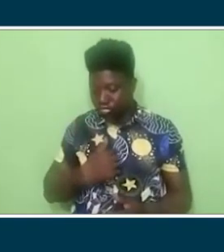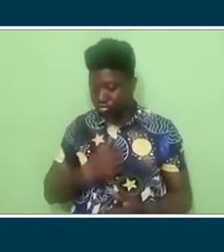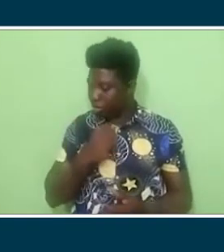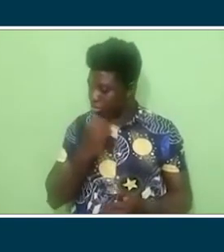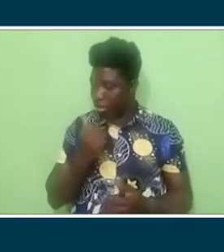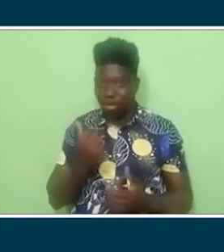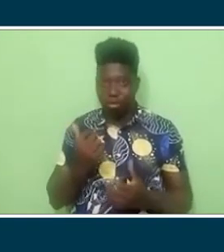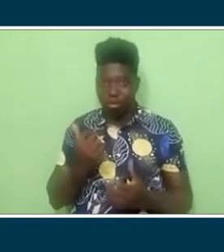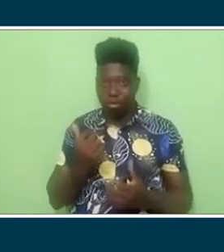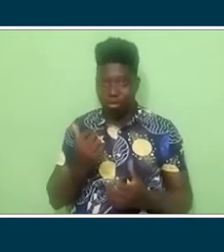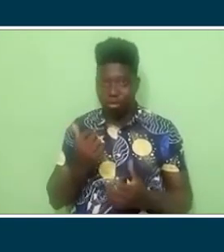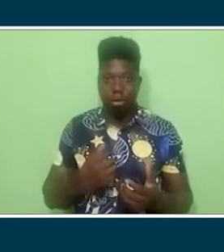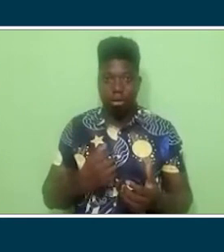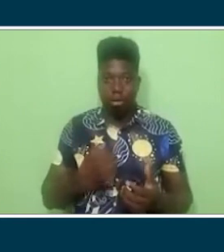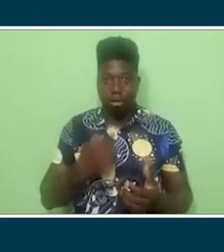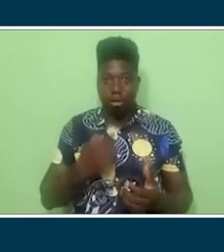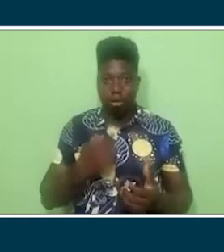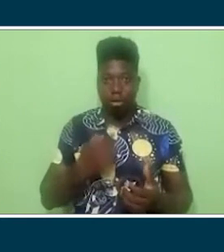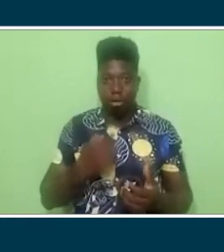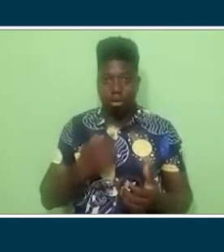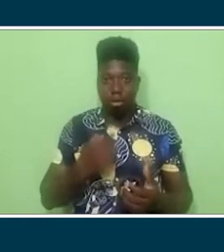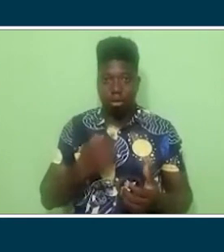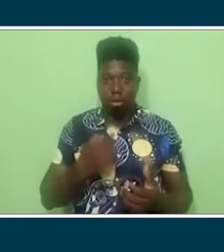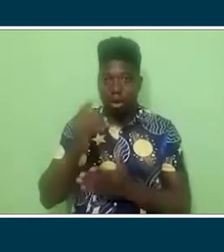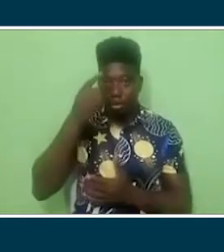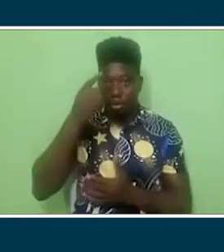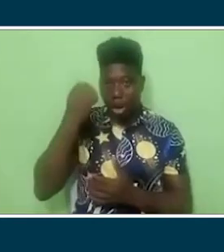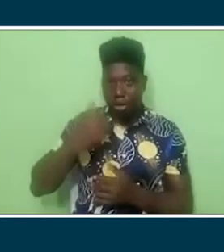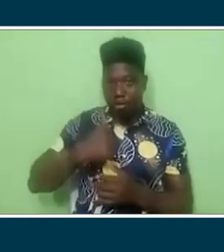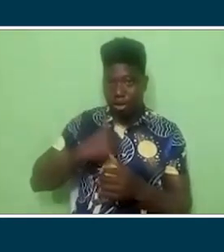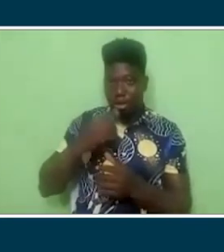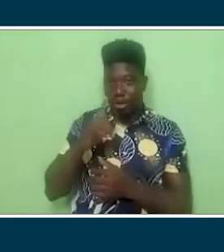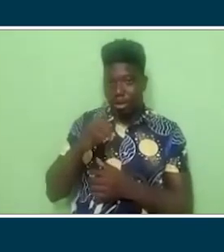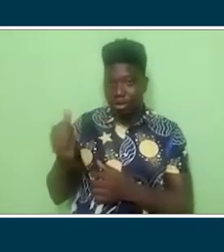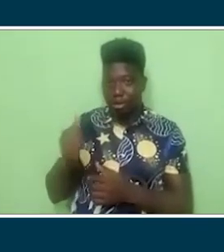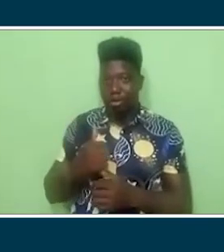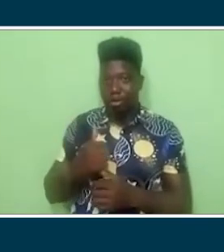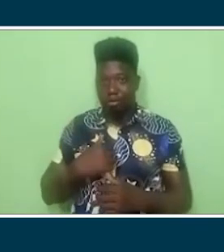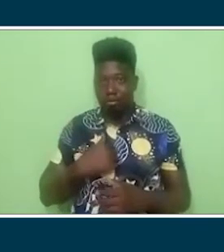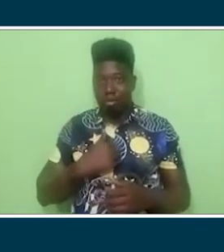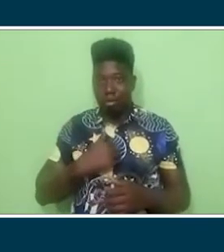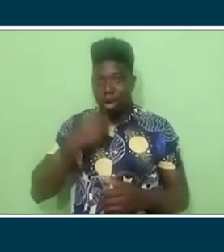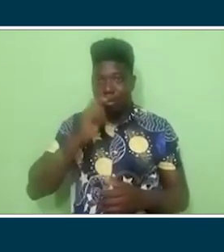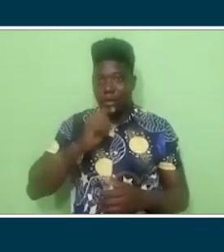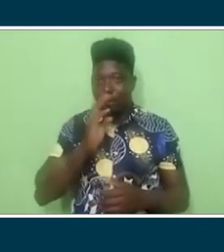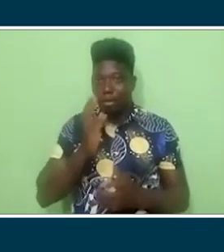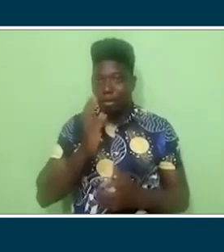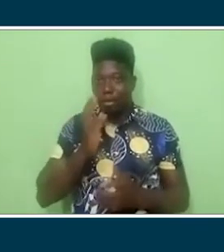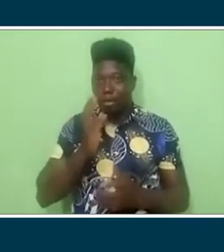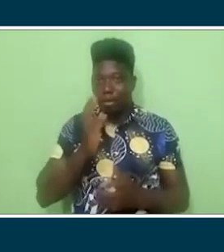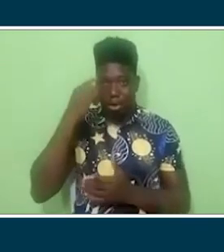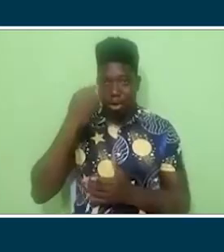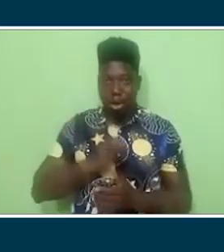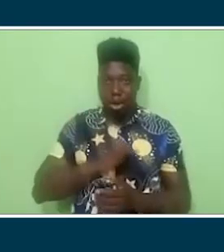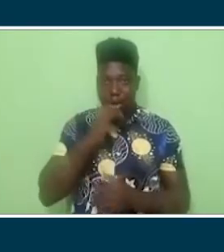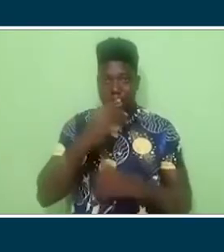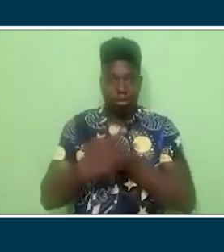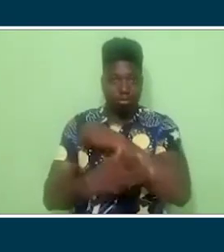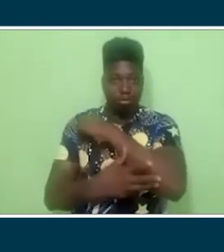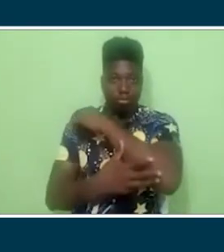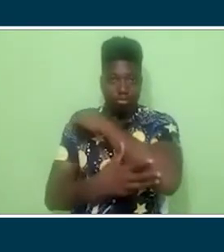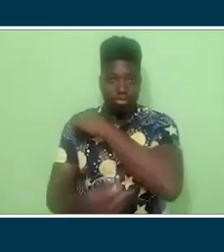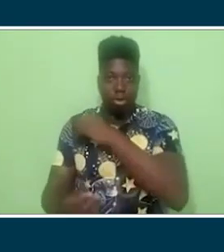disabled. I must be correct because I'm poor. So rather than as a culture and as